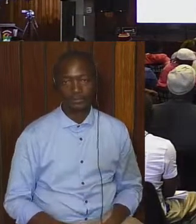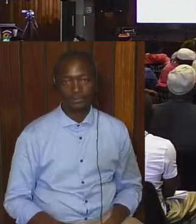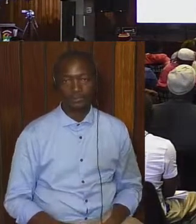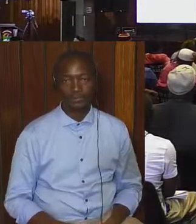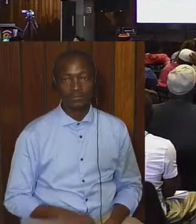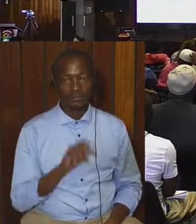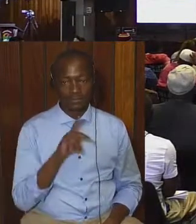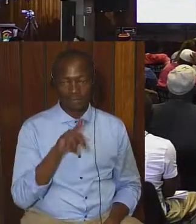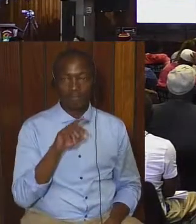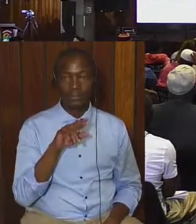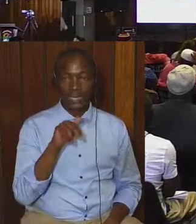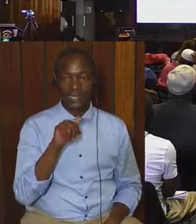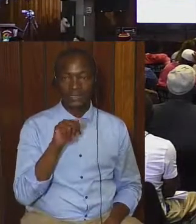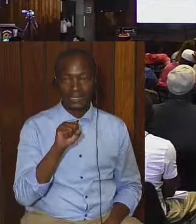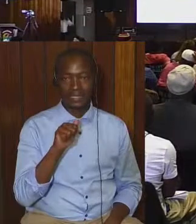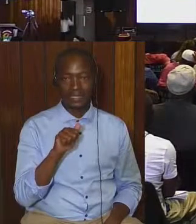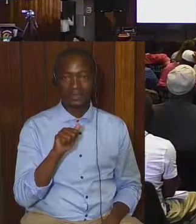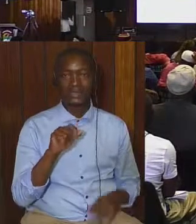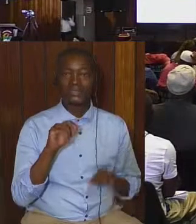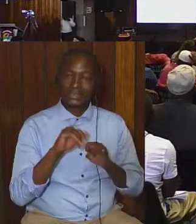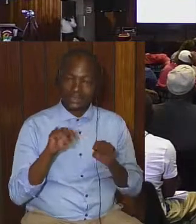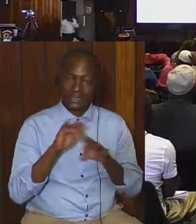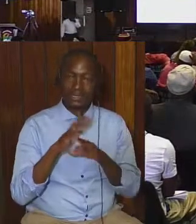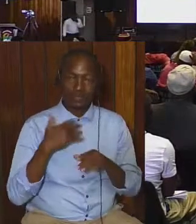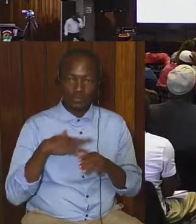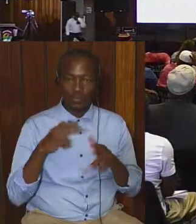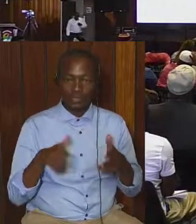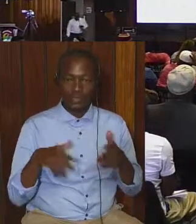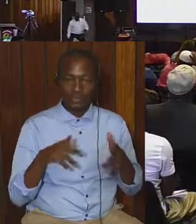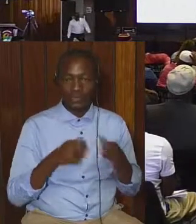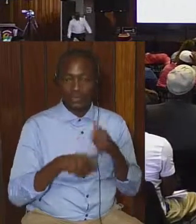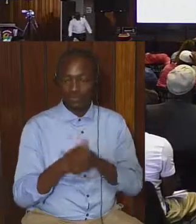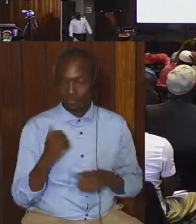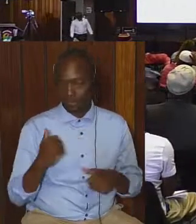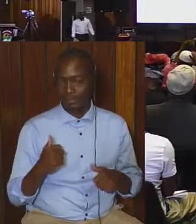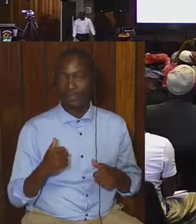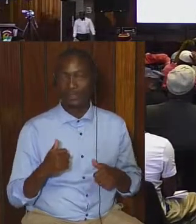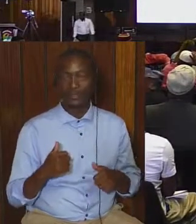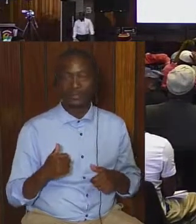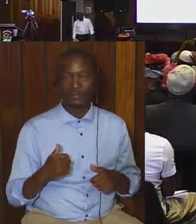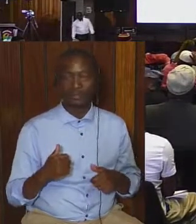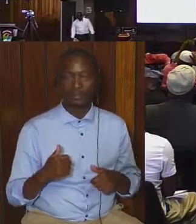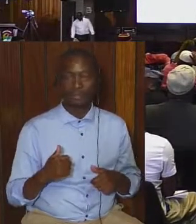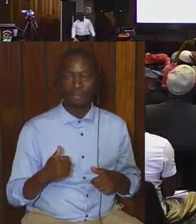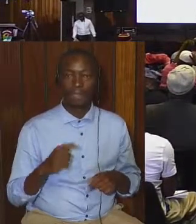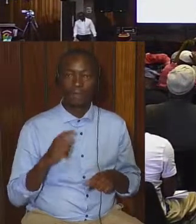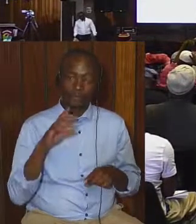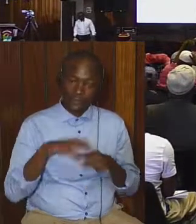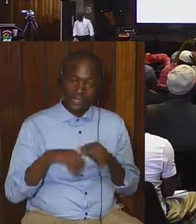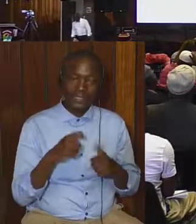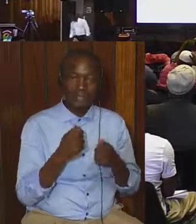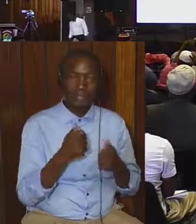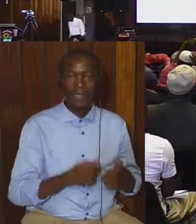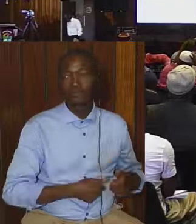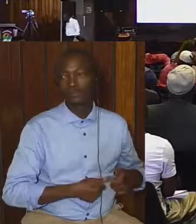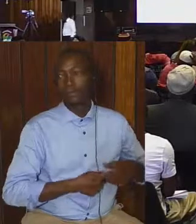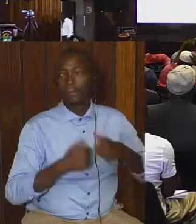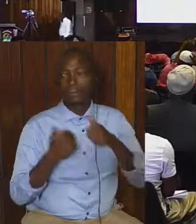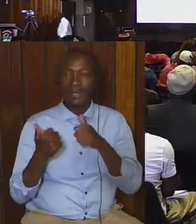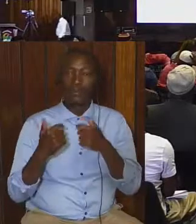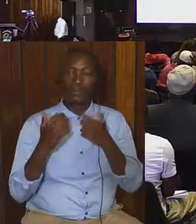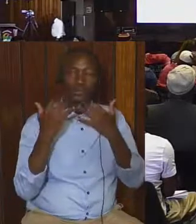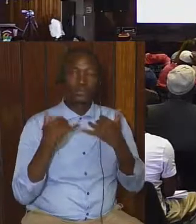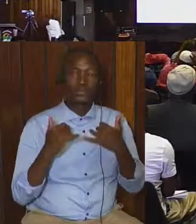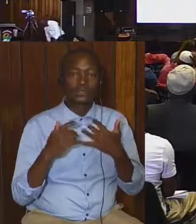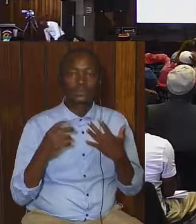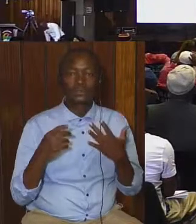indaba yeprasa is serious. Siyafuna ukuthi ama-train wethu abuye futhi again. Nithatha imali nayibuyisela back nenza